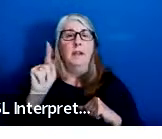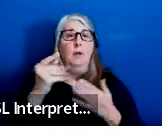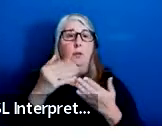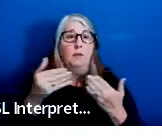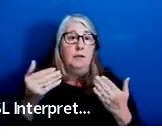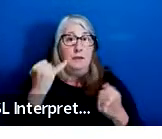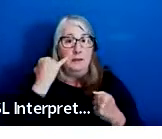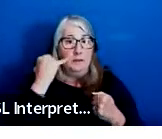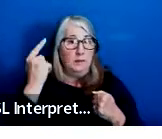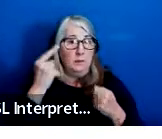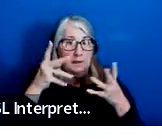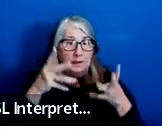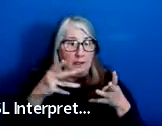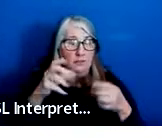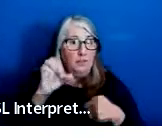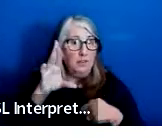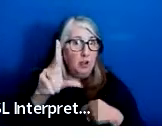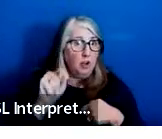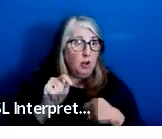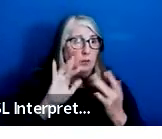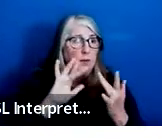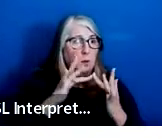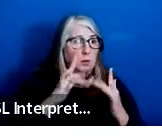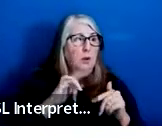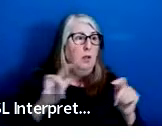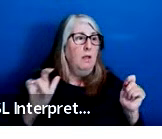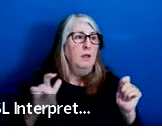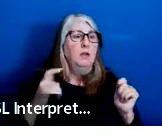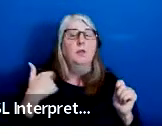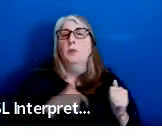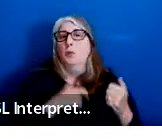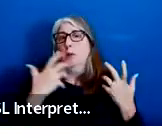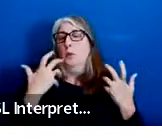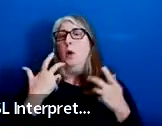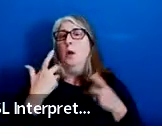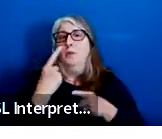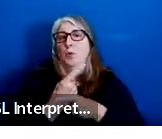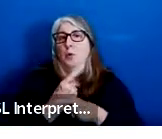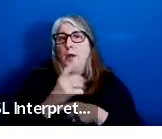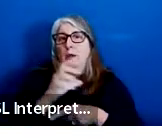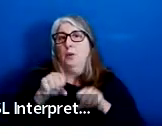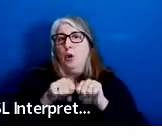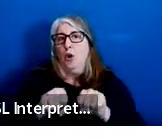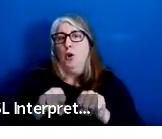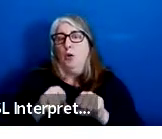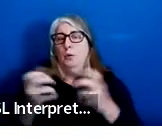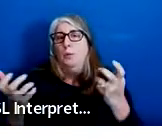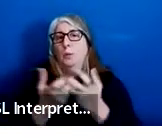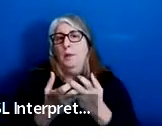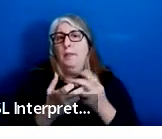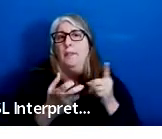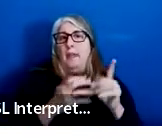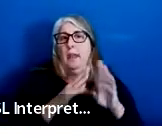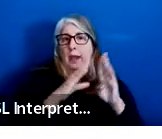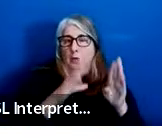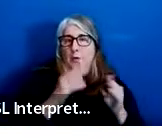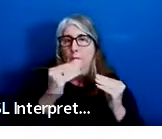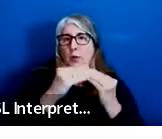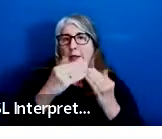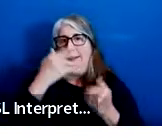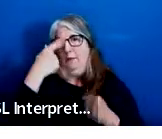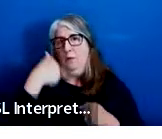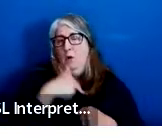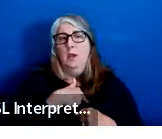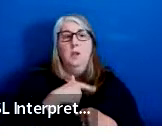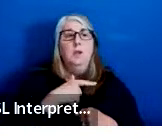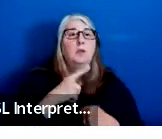was something left in a cart remotely, all kinds of stuff. So we want to have the correct cart with the correct house. It's just a lot easier for us. So when you